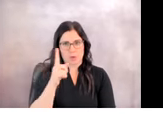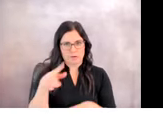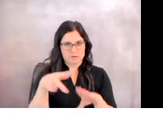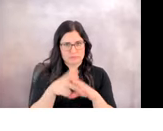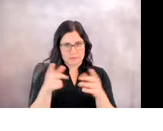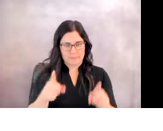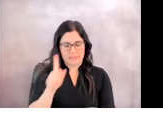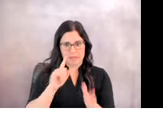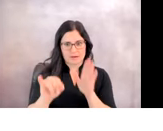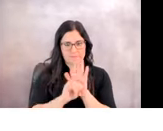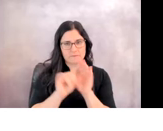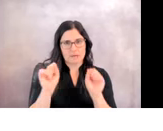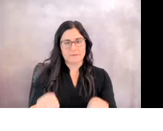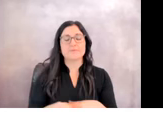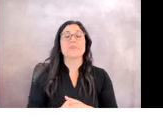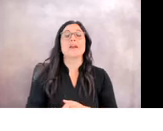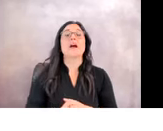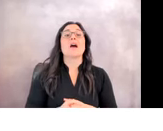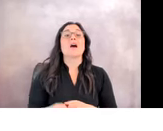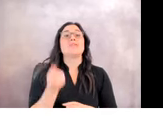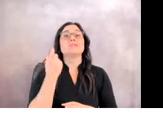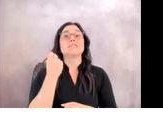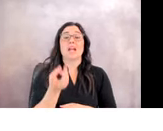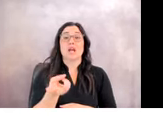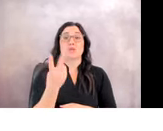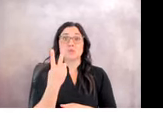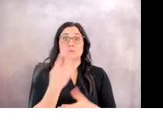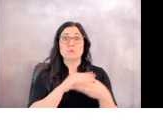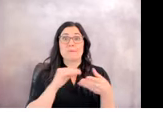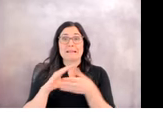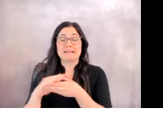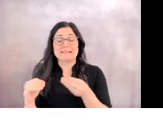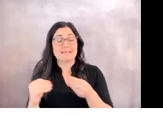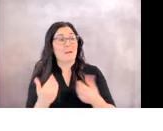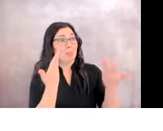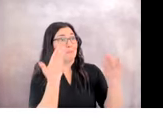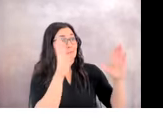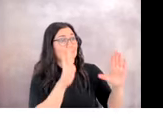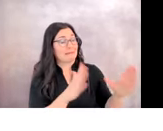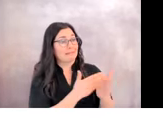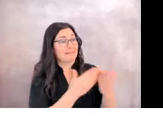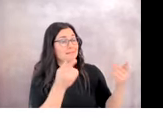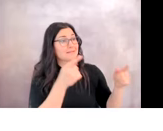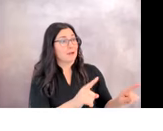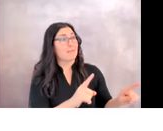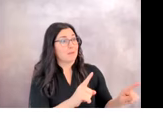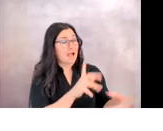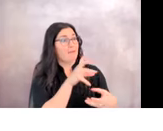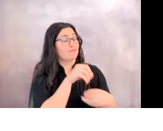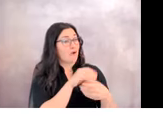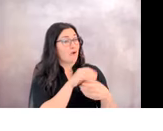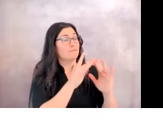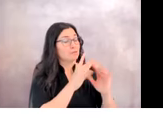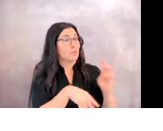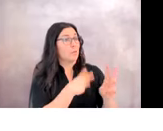And yes, there's always two sides to the coin, where all the fantastic things that happen with being in the virtual world